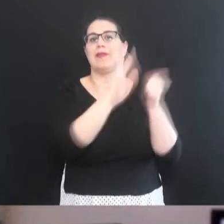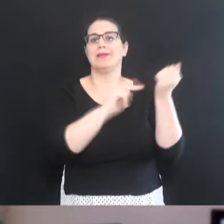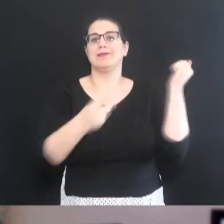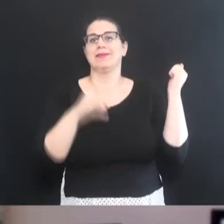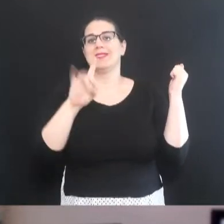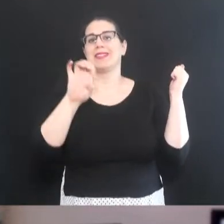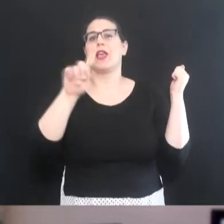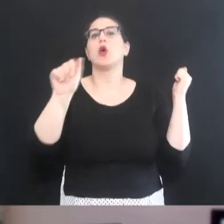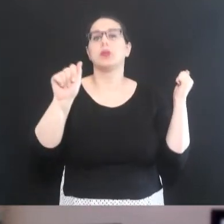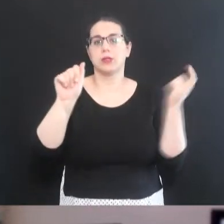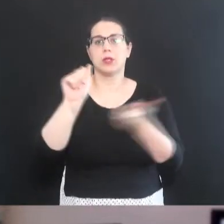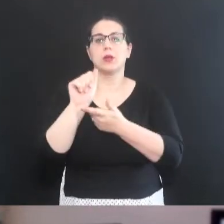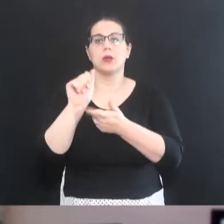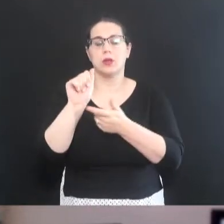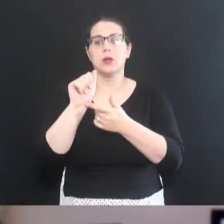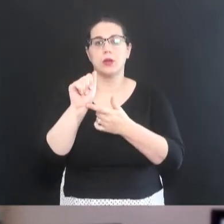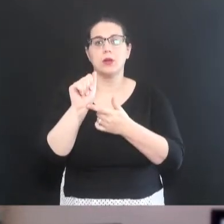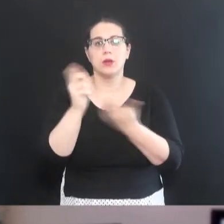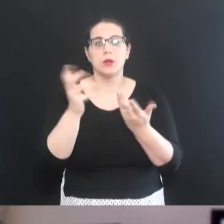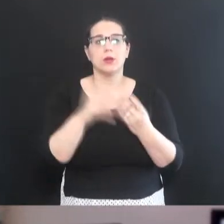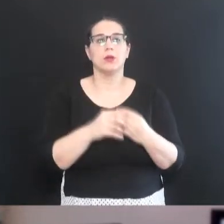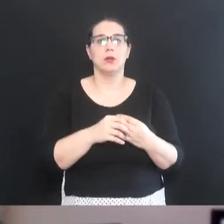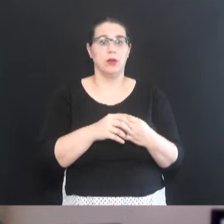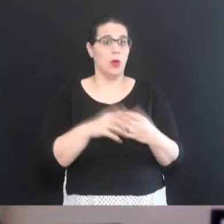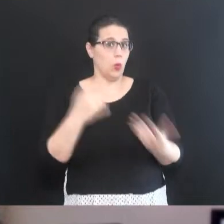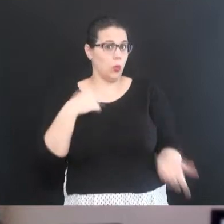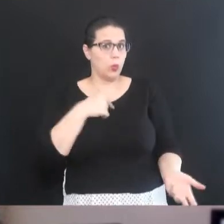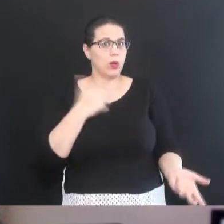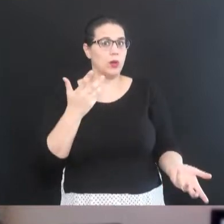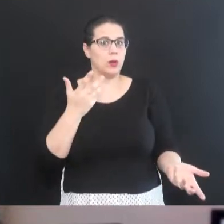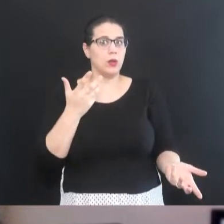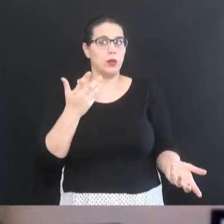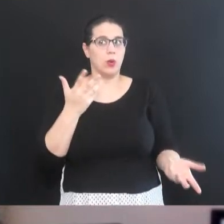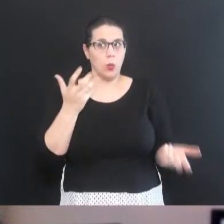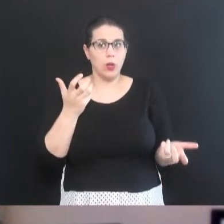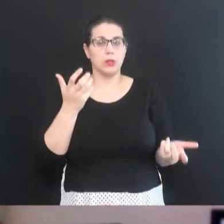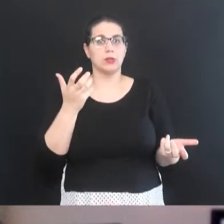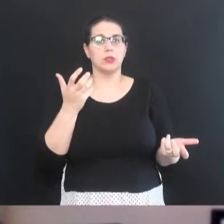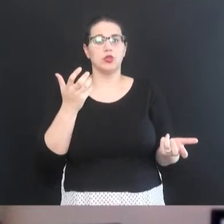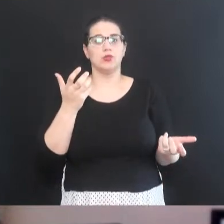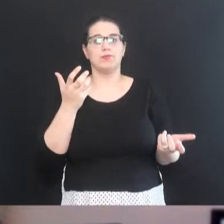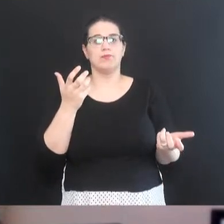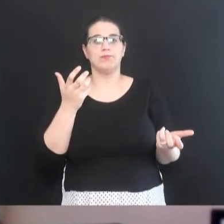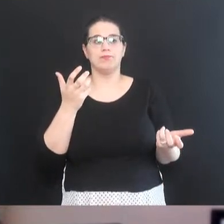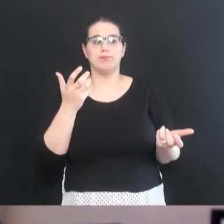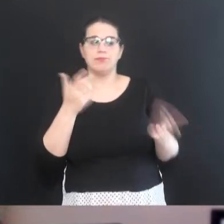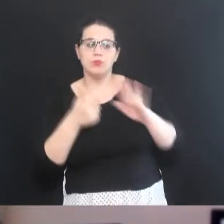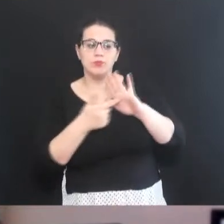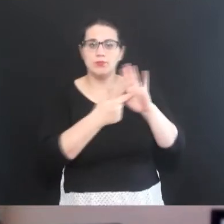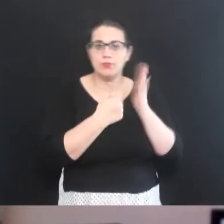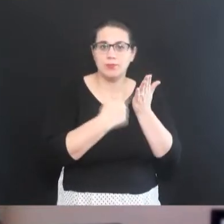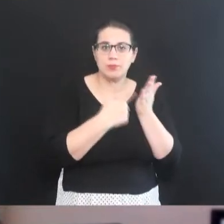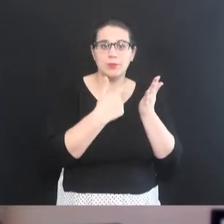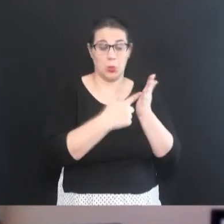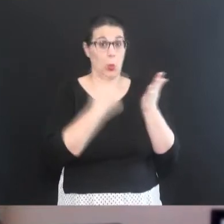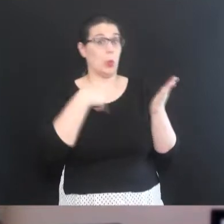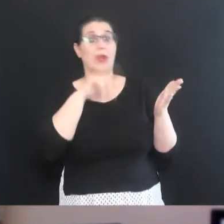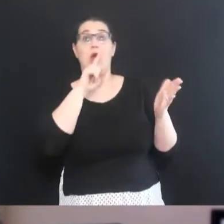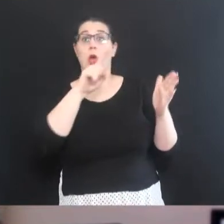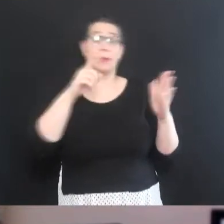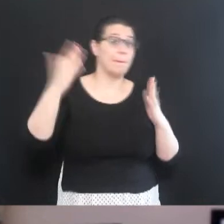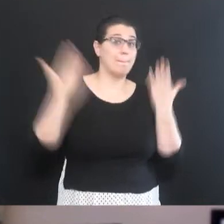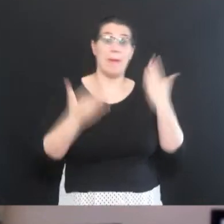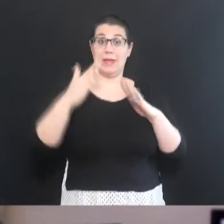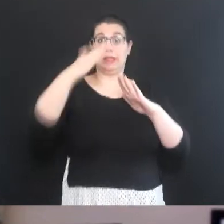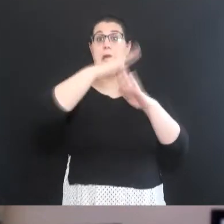a lot of indicators that would say that, as the governor said, we are either right at the top or we're starting to